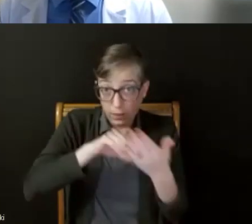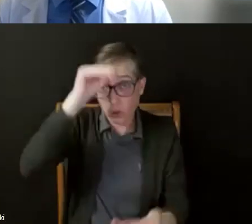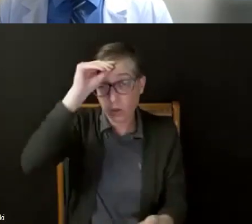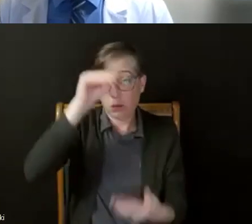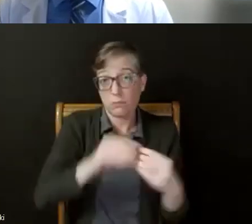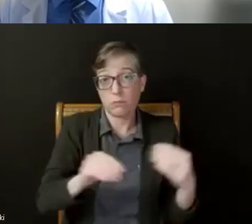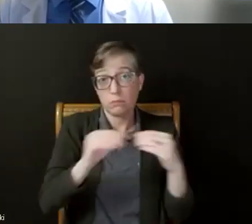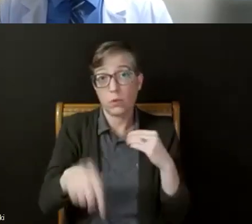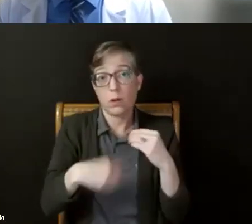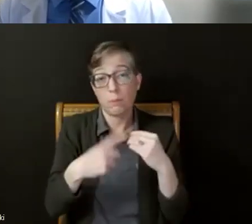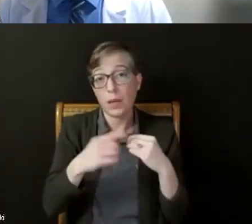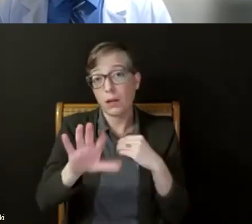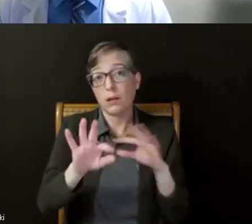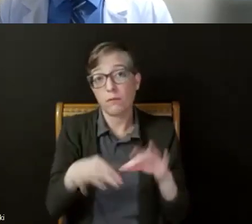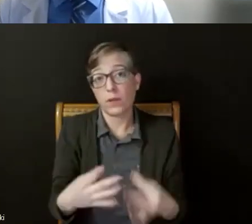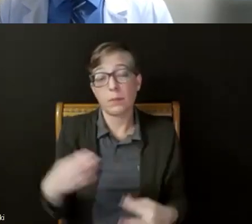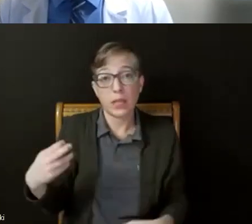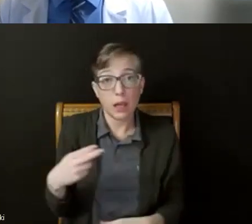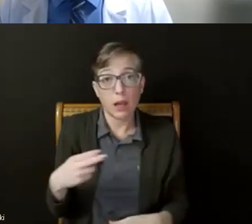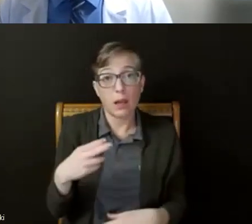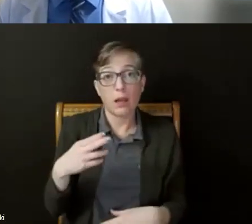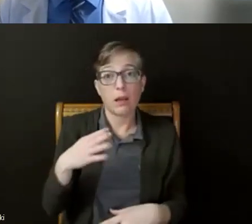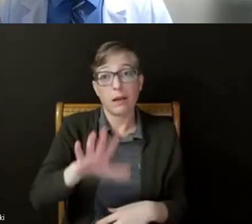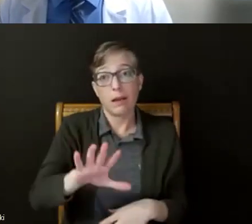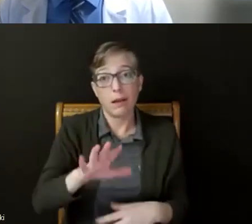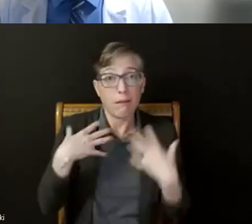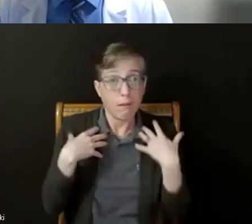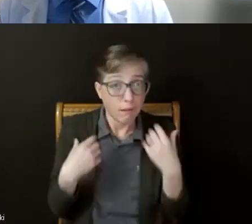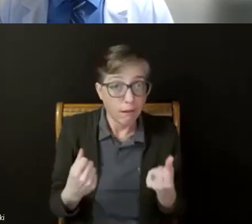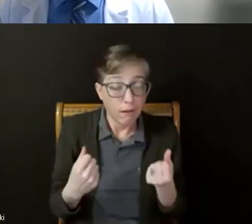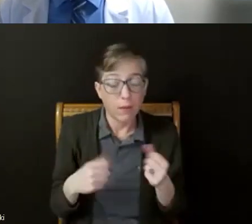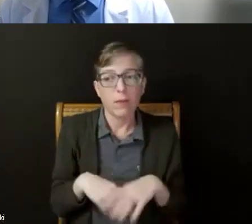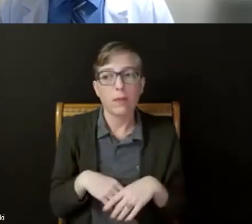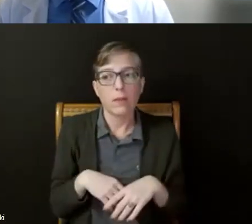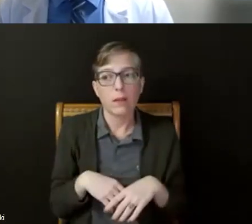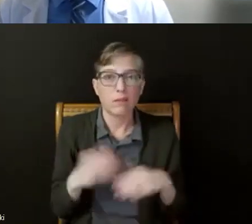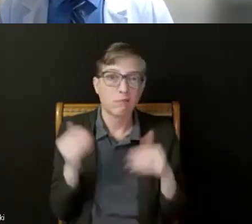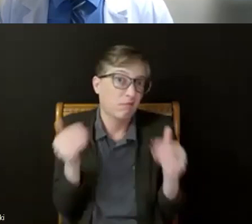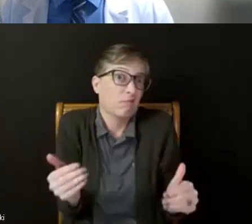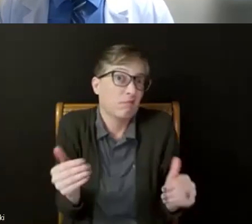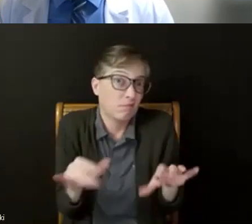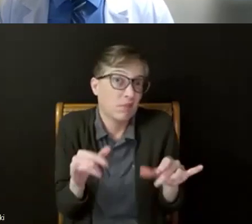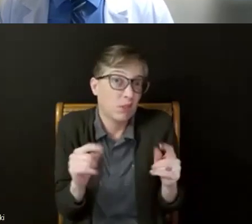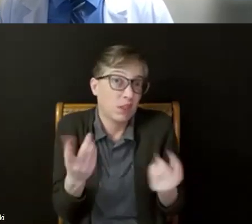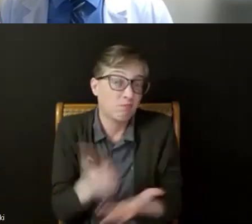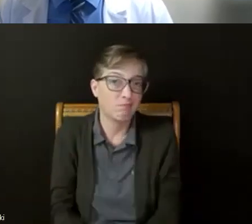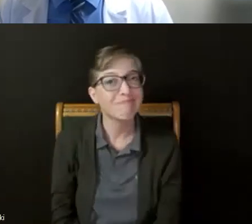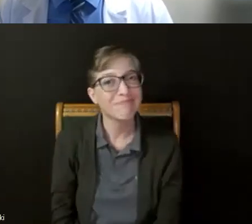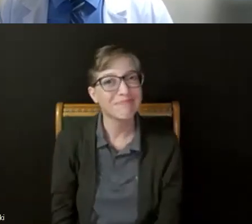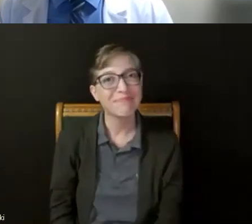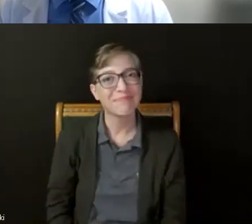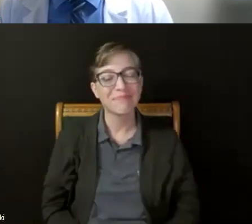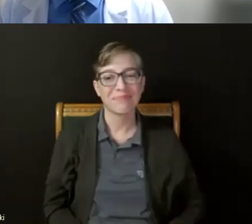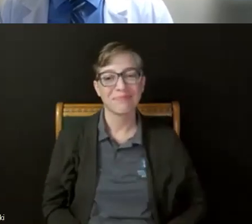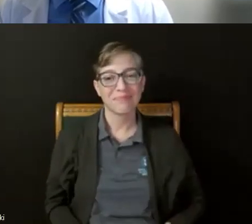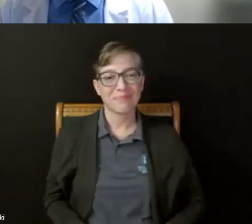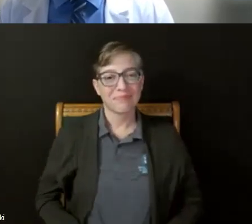it. Whether or not it's awkward, try to break that and learn more about your family's health.